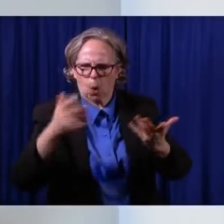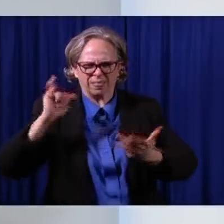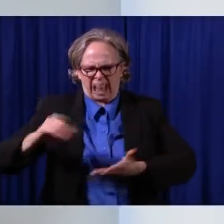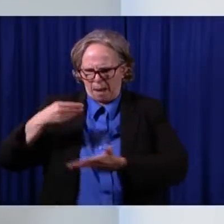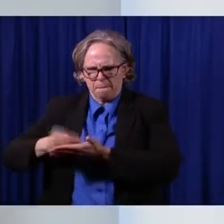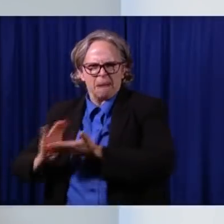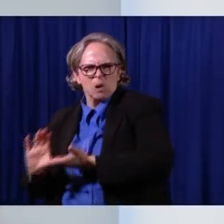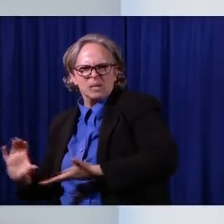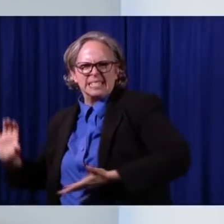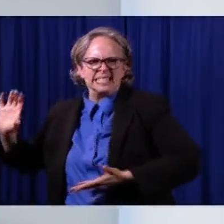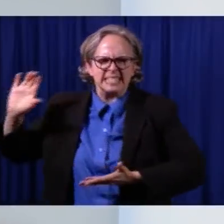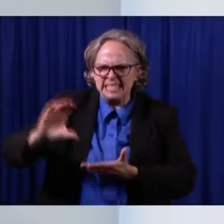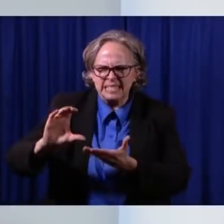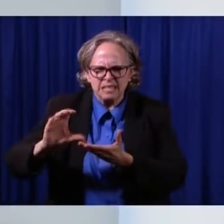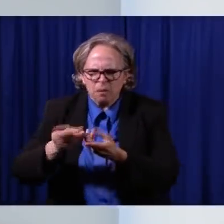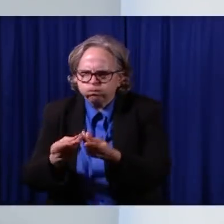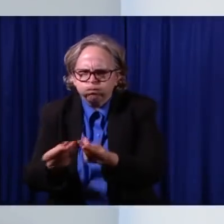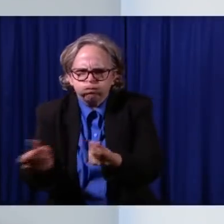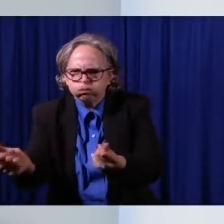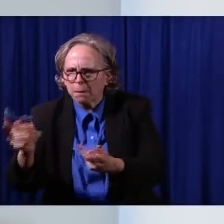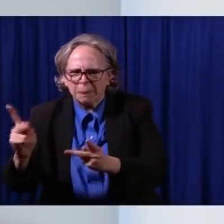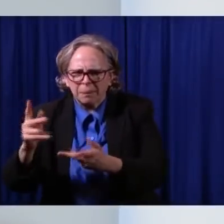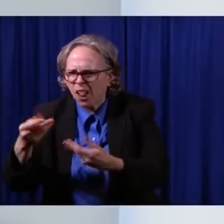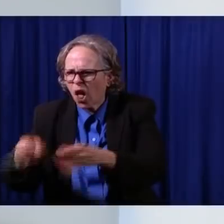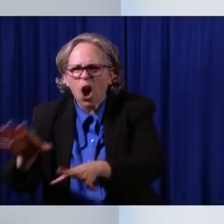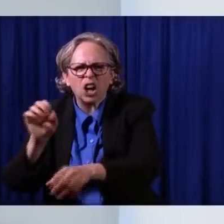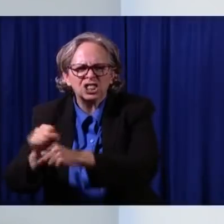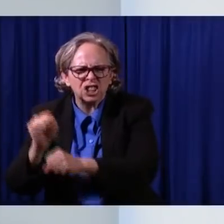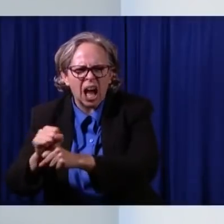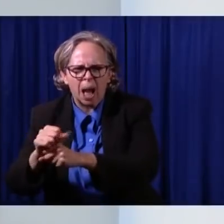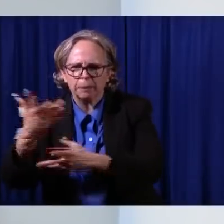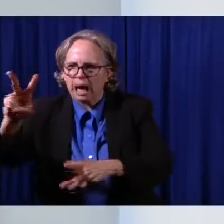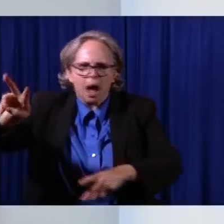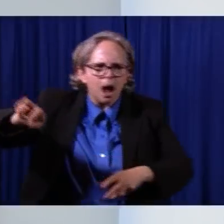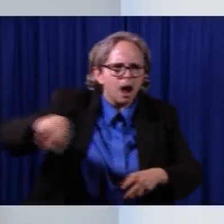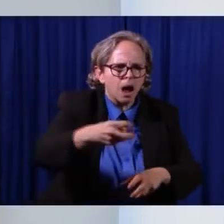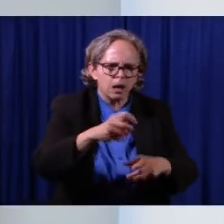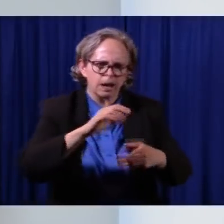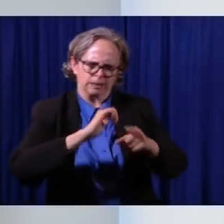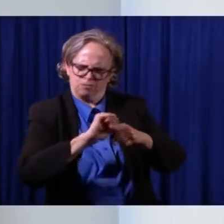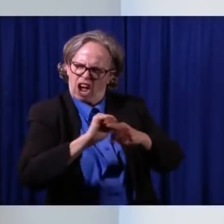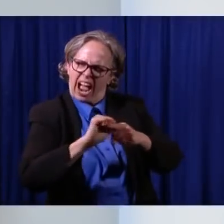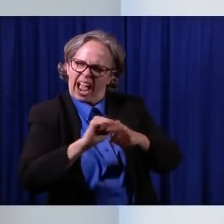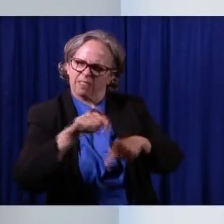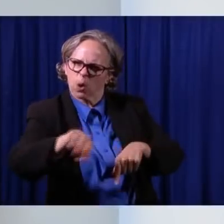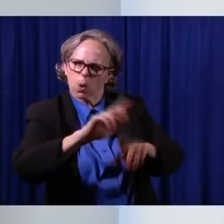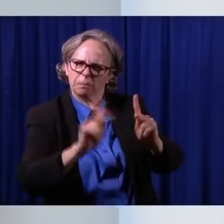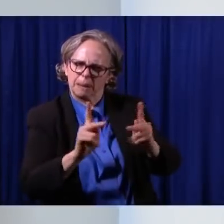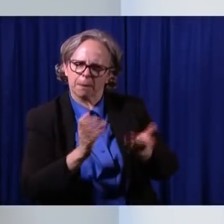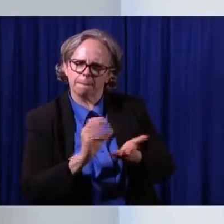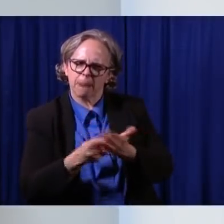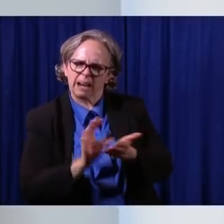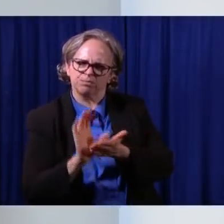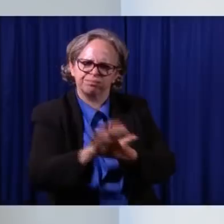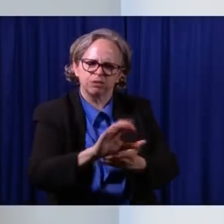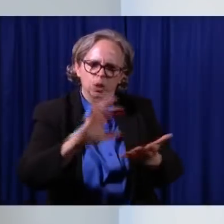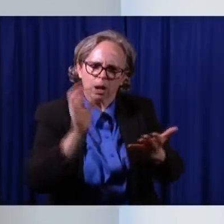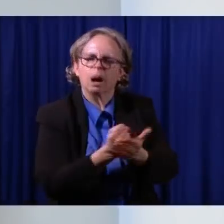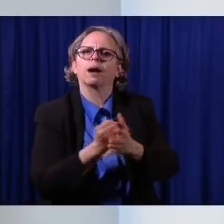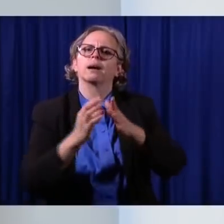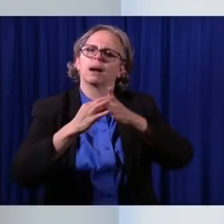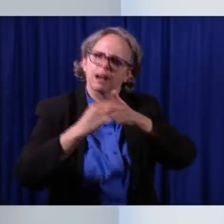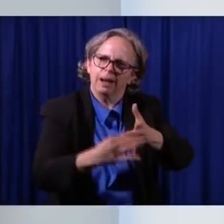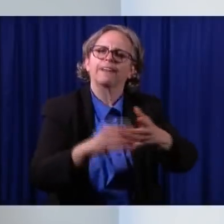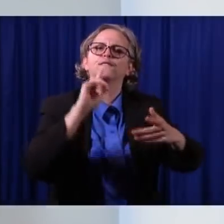who may have been displaced get the training they need to begin to take these new opportunities, to tackle these